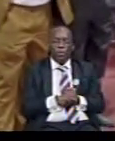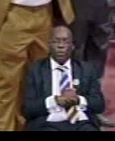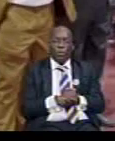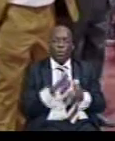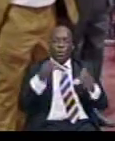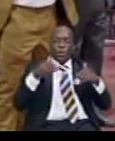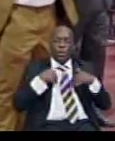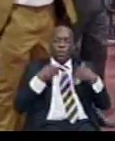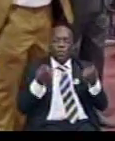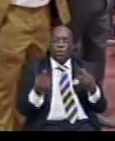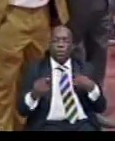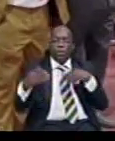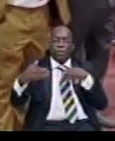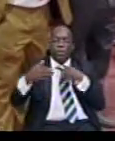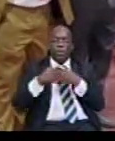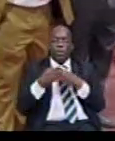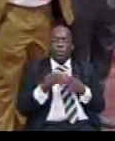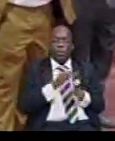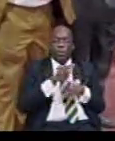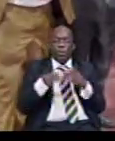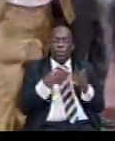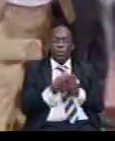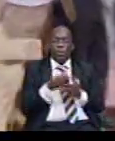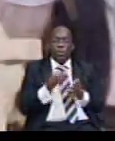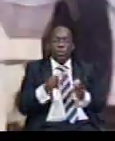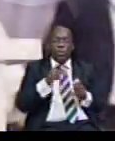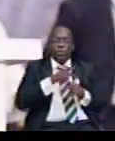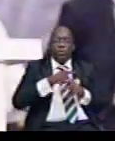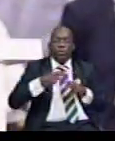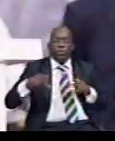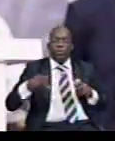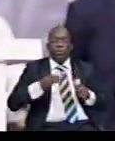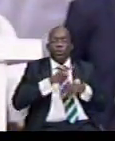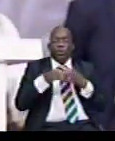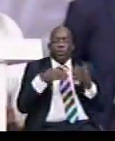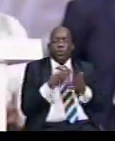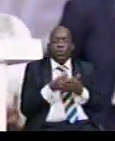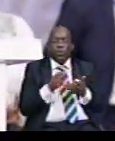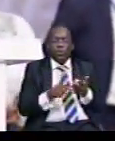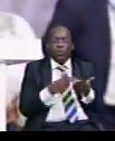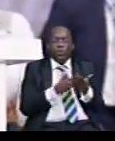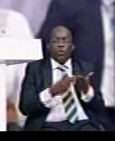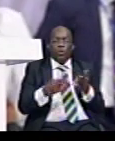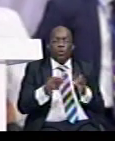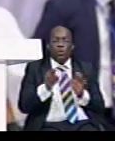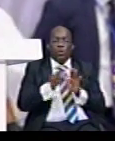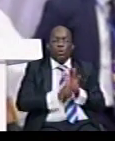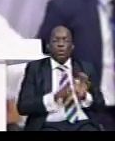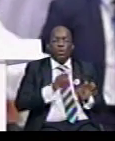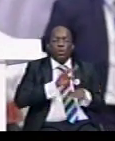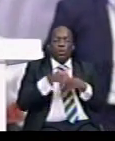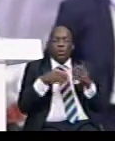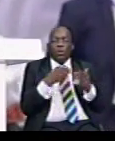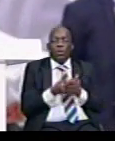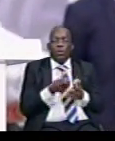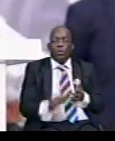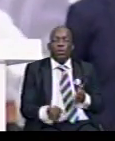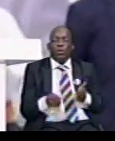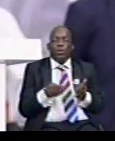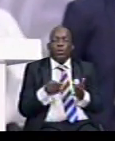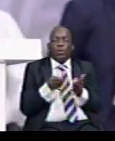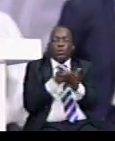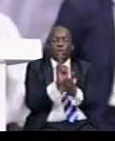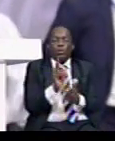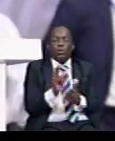had come back. All the purity, all the holiness, all the sincerity, all